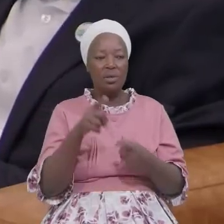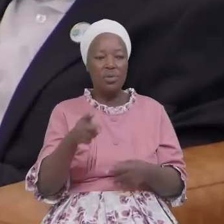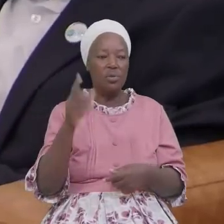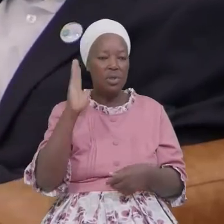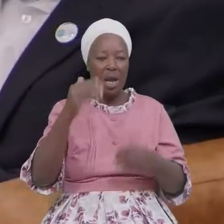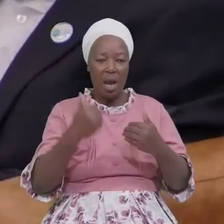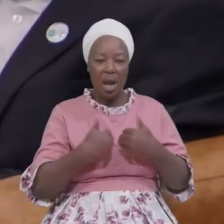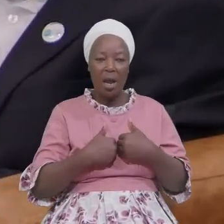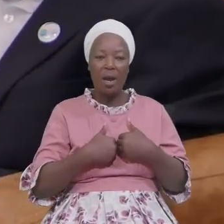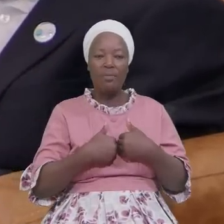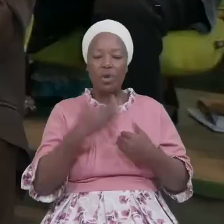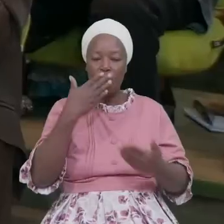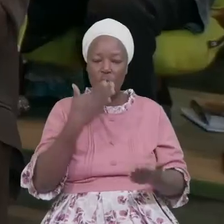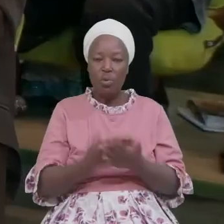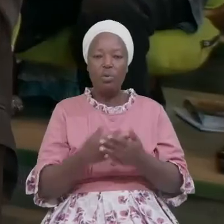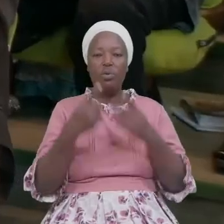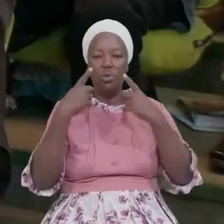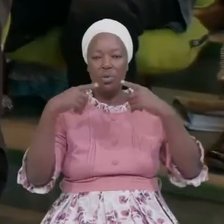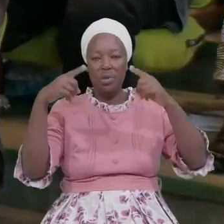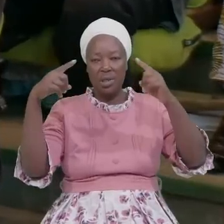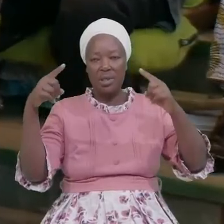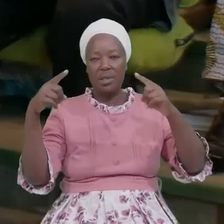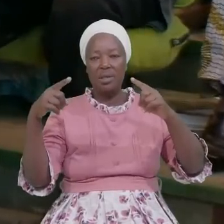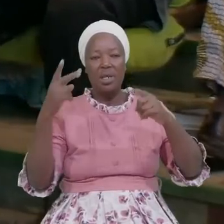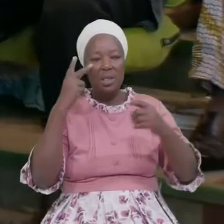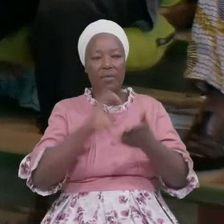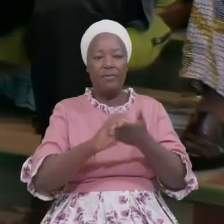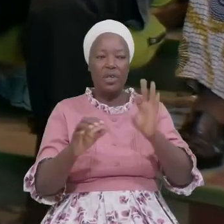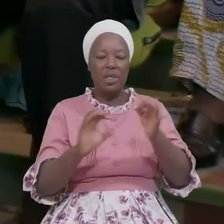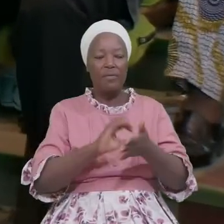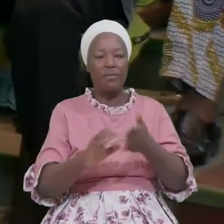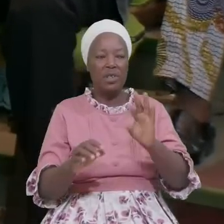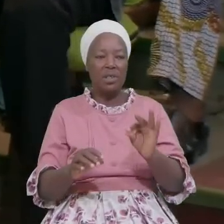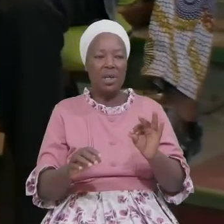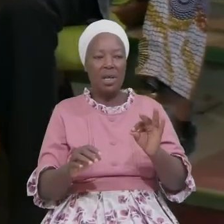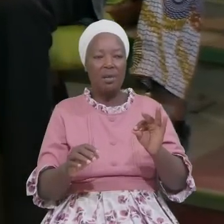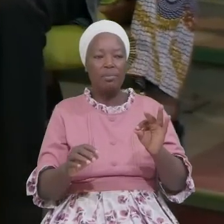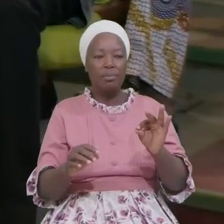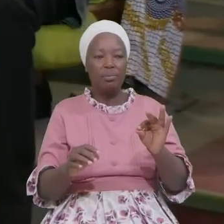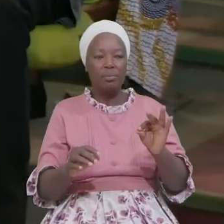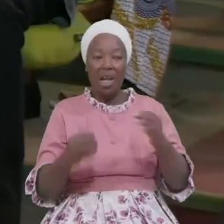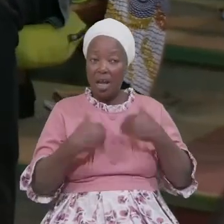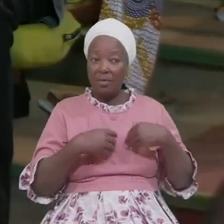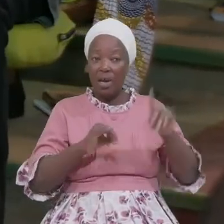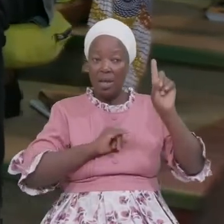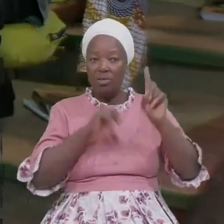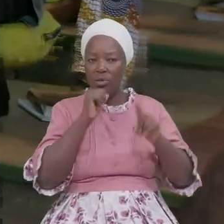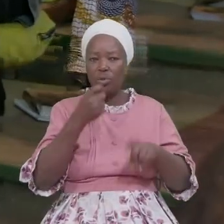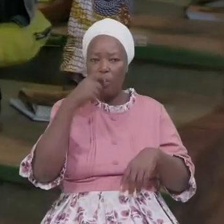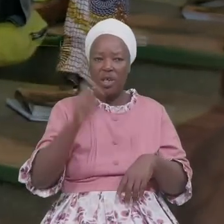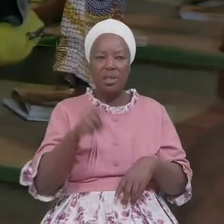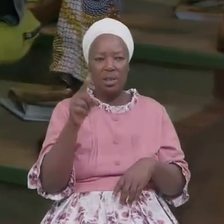shalt have good success. Look at verse 9. In verse 9, have I not commanded